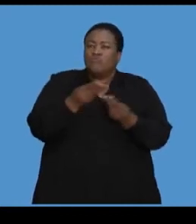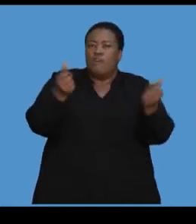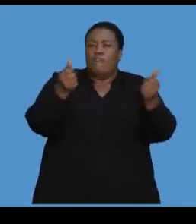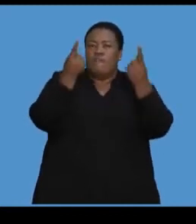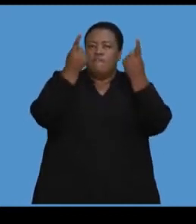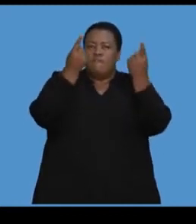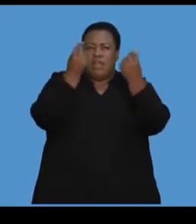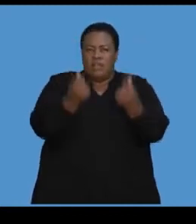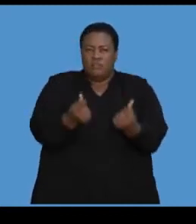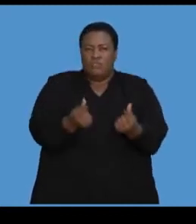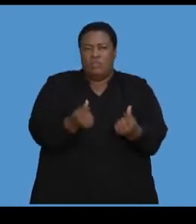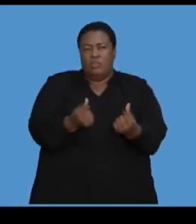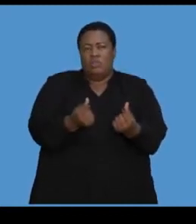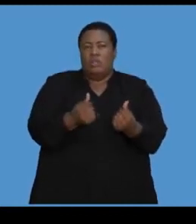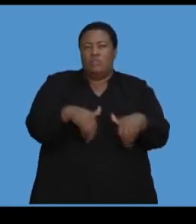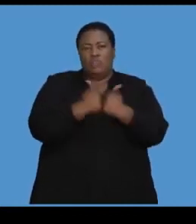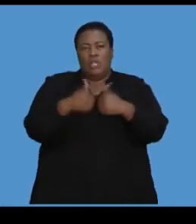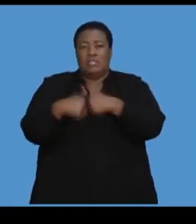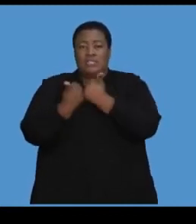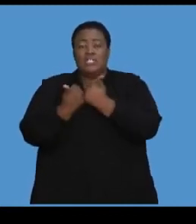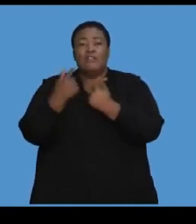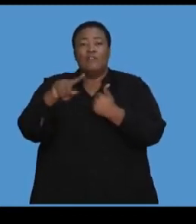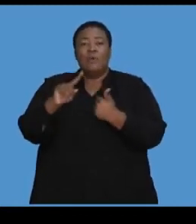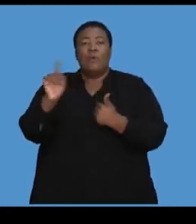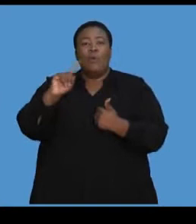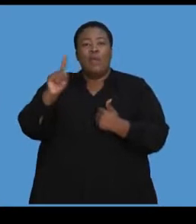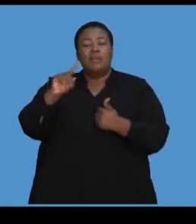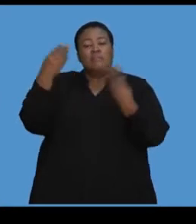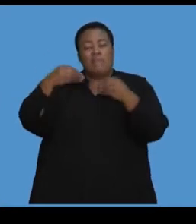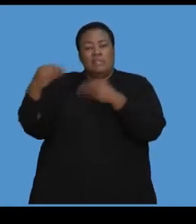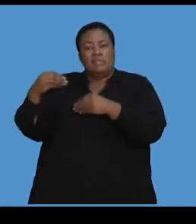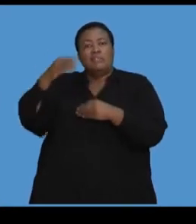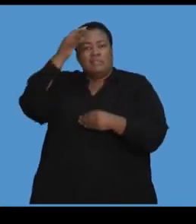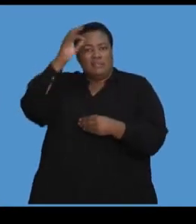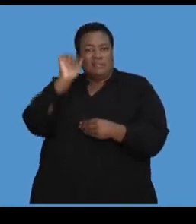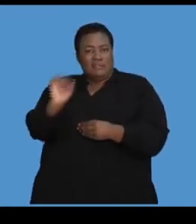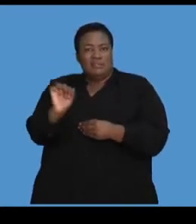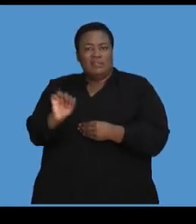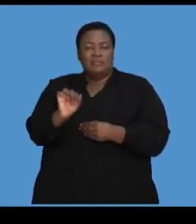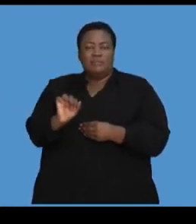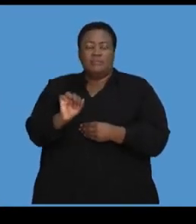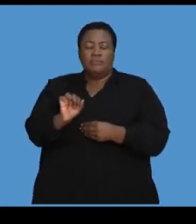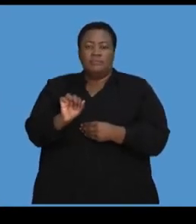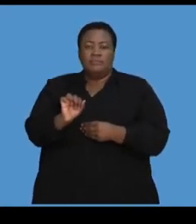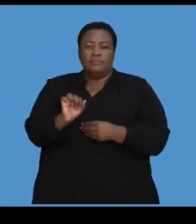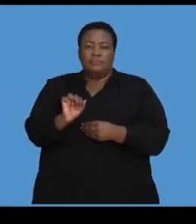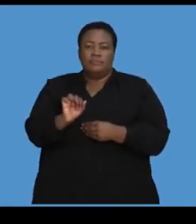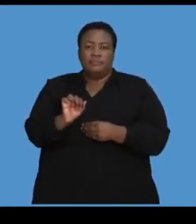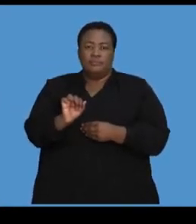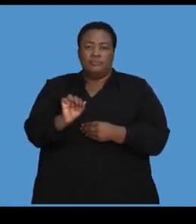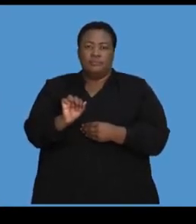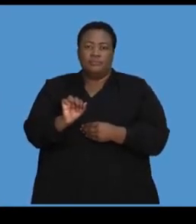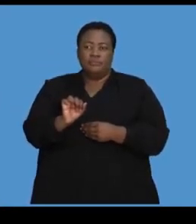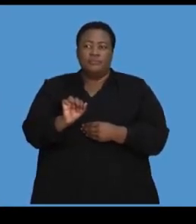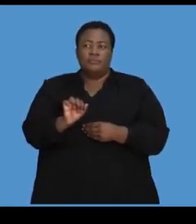current financial challenges of state-owned enterprises? What can the government do to solve the current